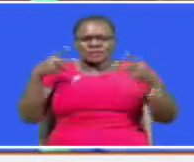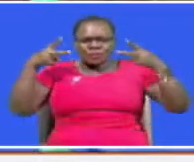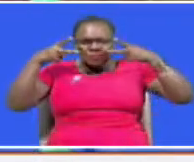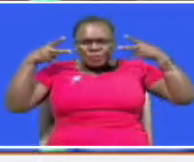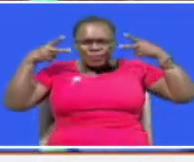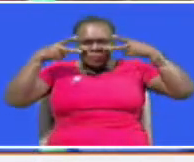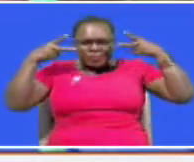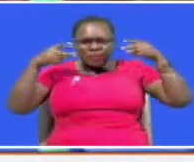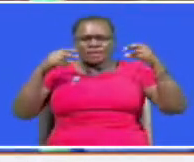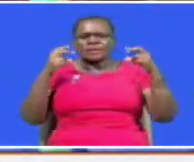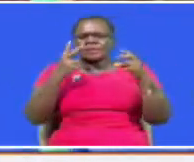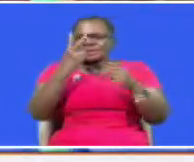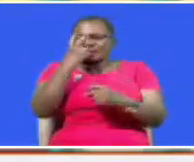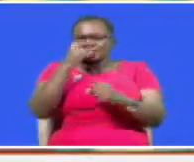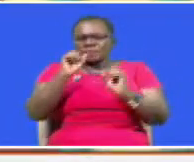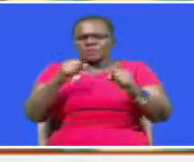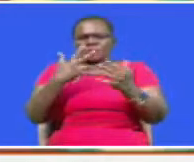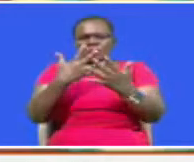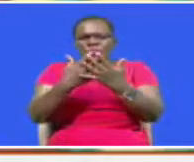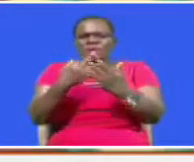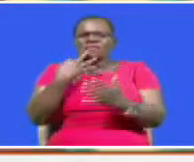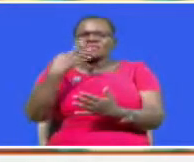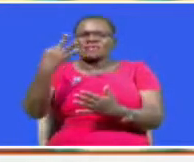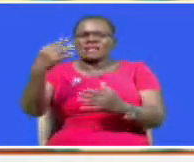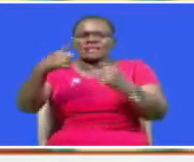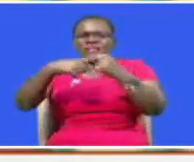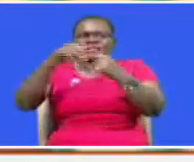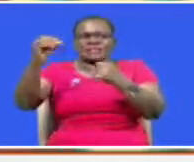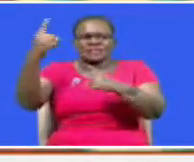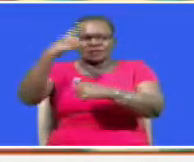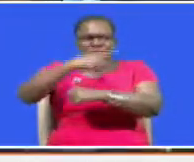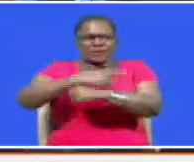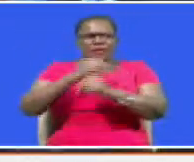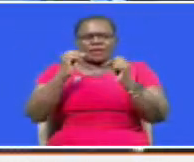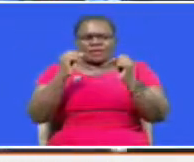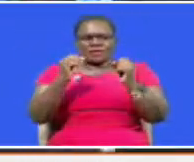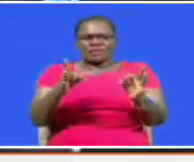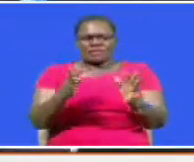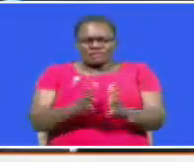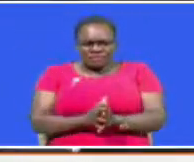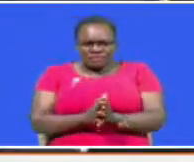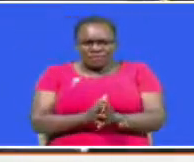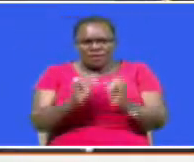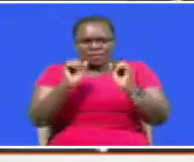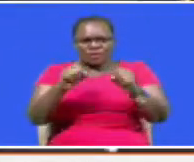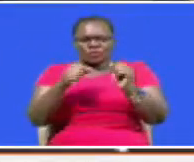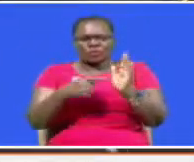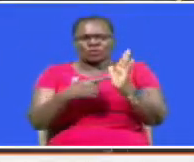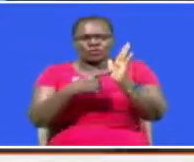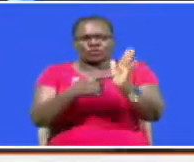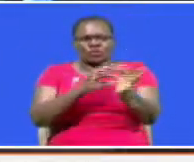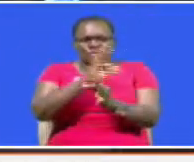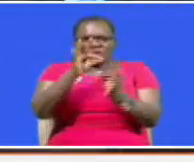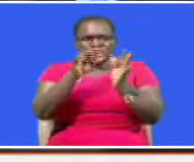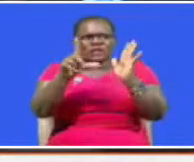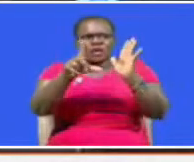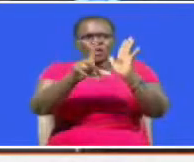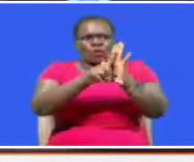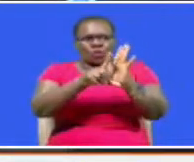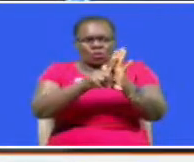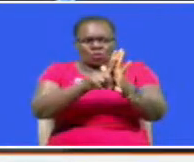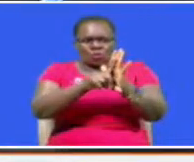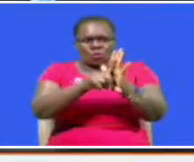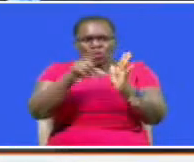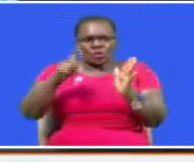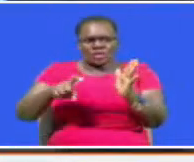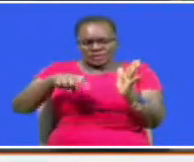a suspect can be held for a maximum 360 days. If at all they can point out that specific part of the law that would